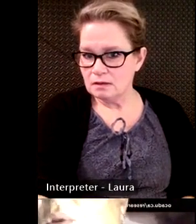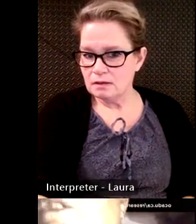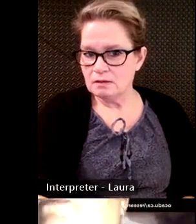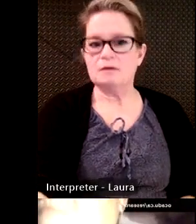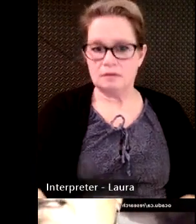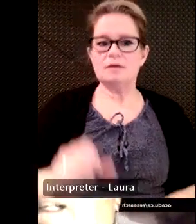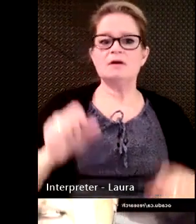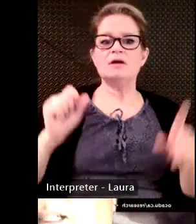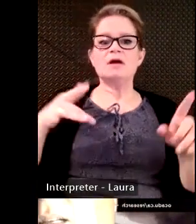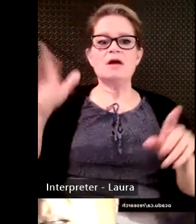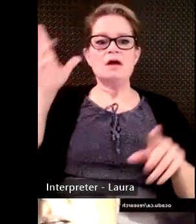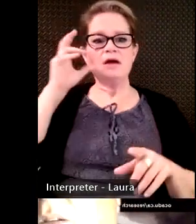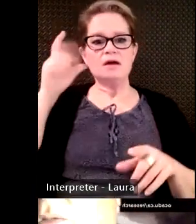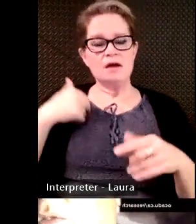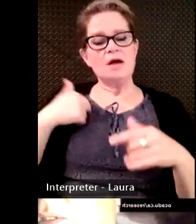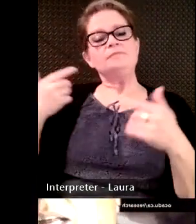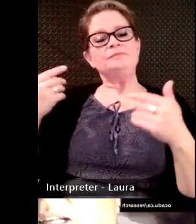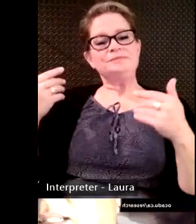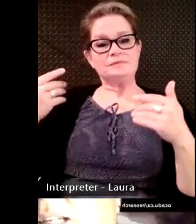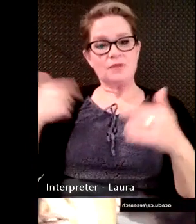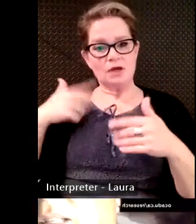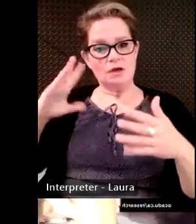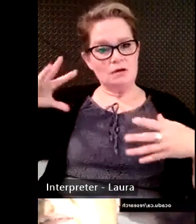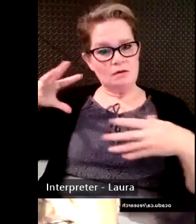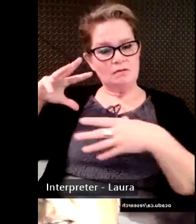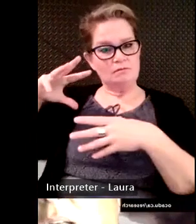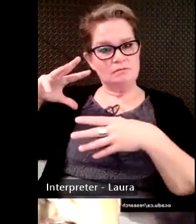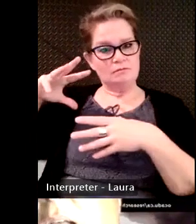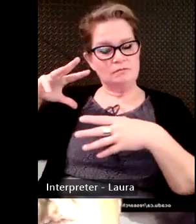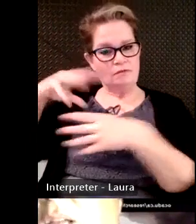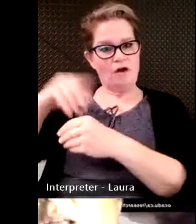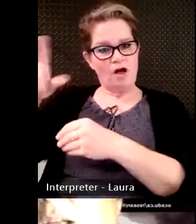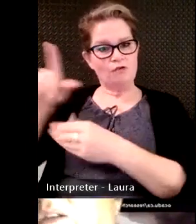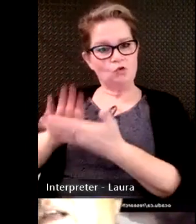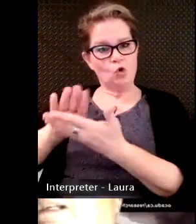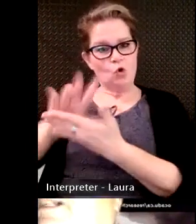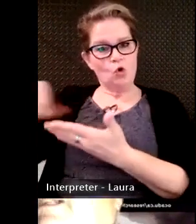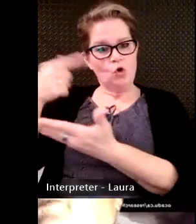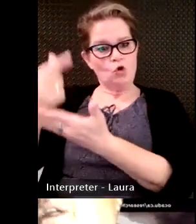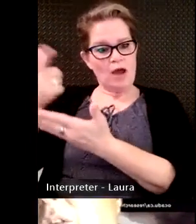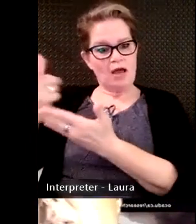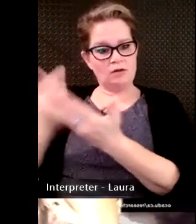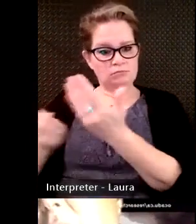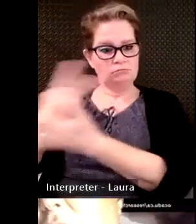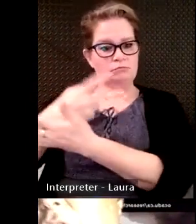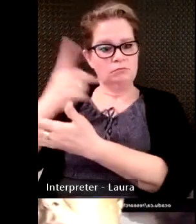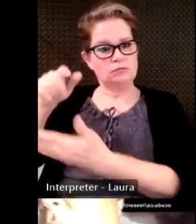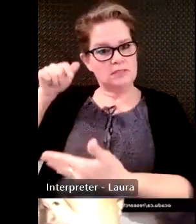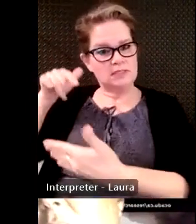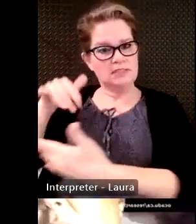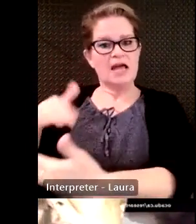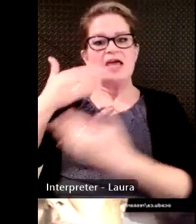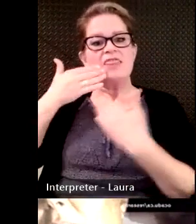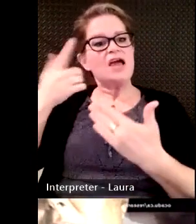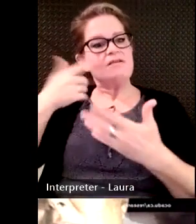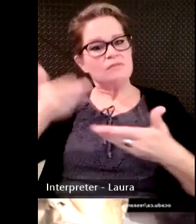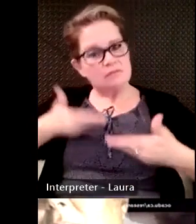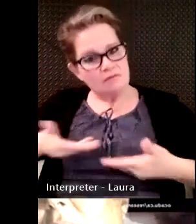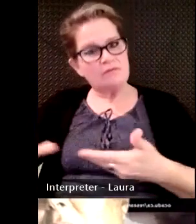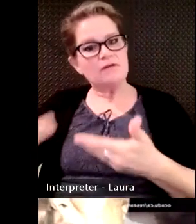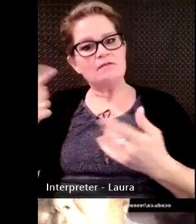School of Graduate Studies for inviting us here this evening and for the care and consideration that Ashok,